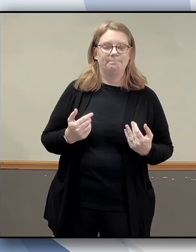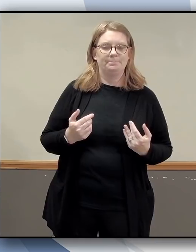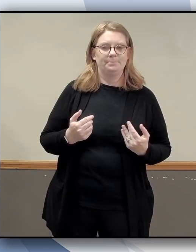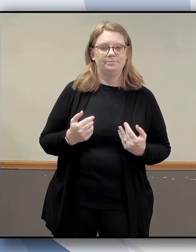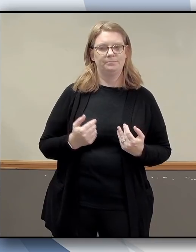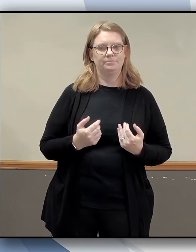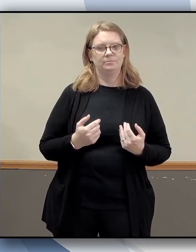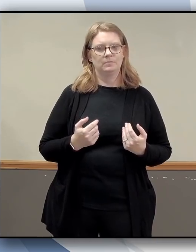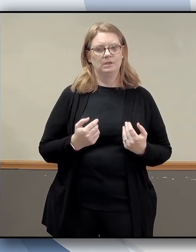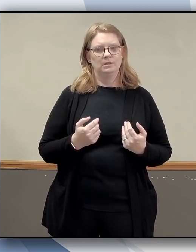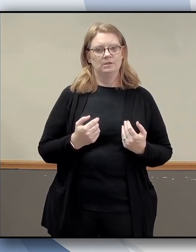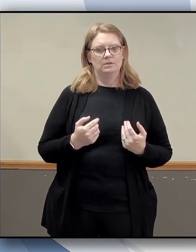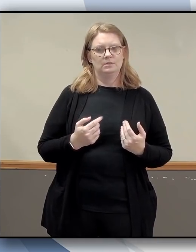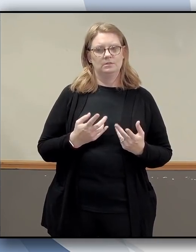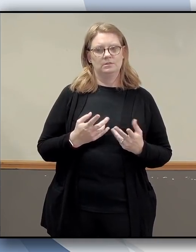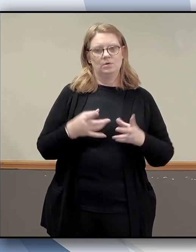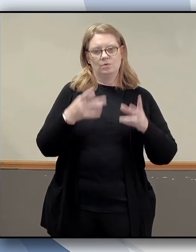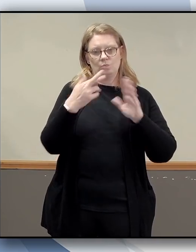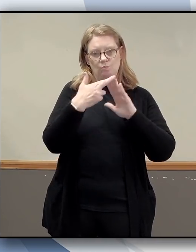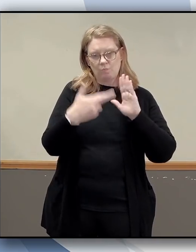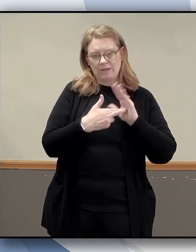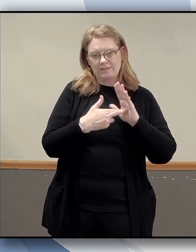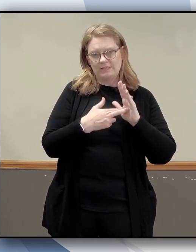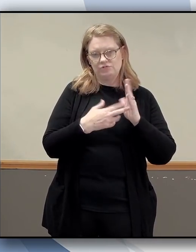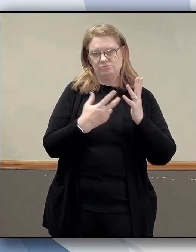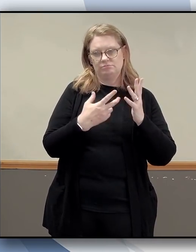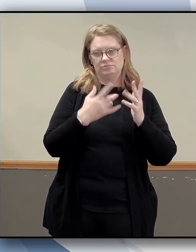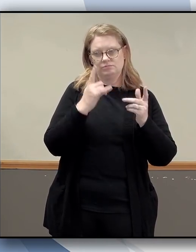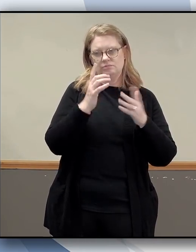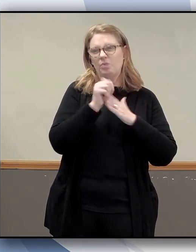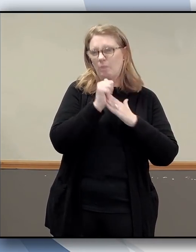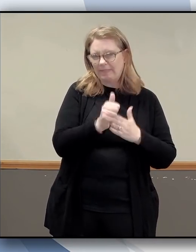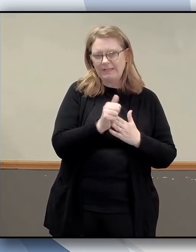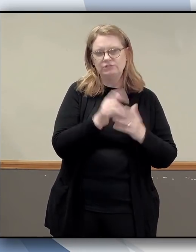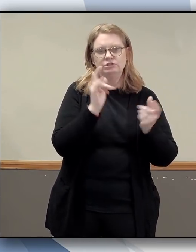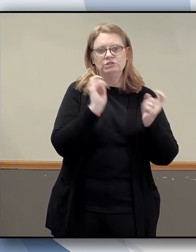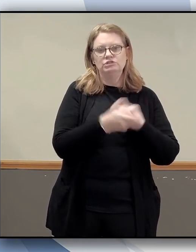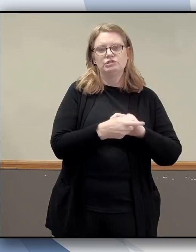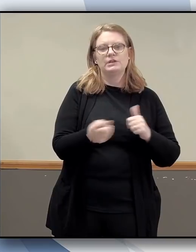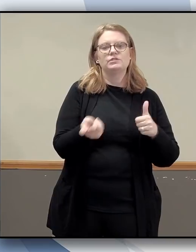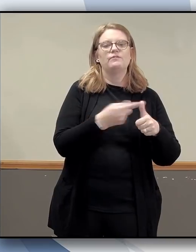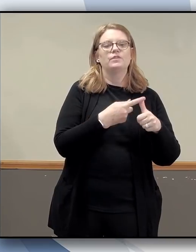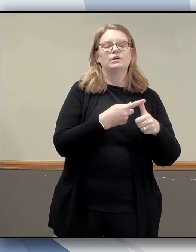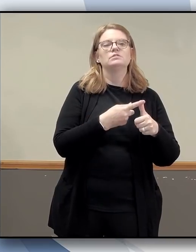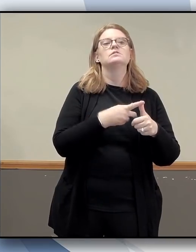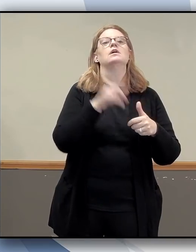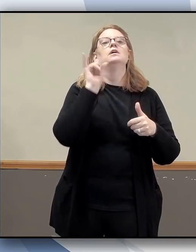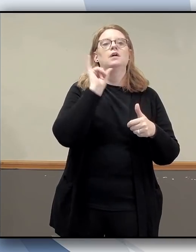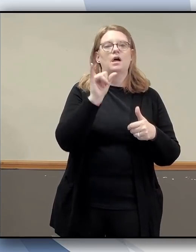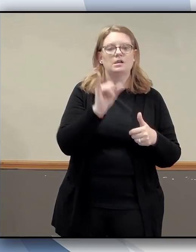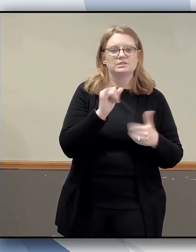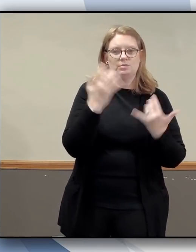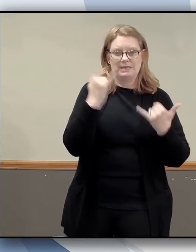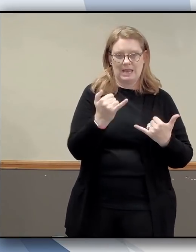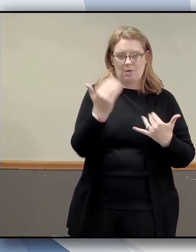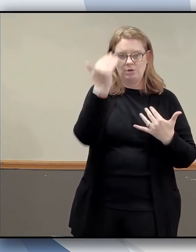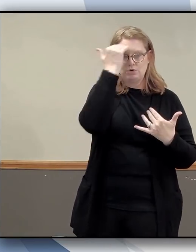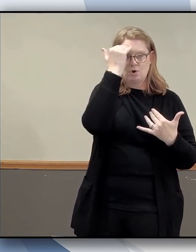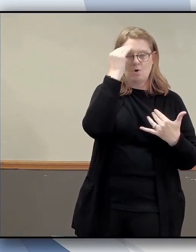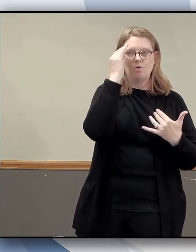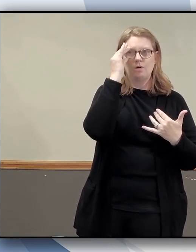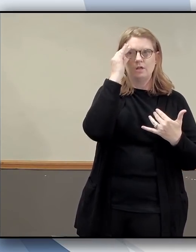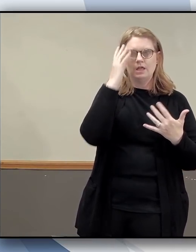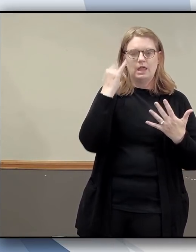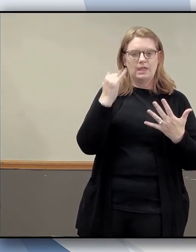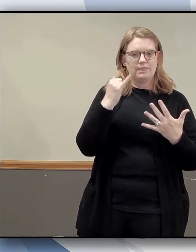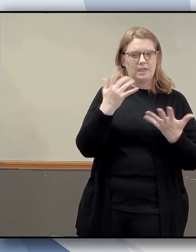one beat ahead of the other, the regulations changed first, because that then creates a framework for moving people up to a